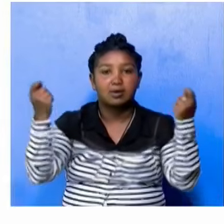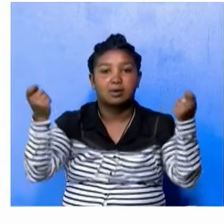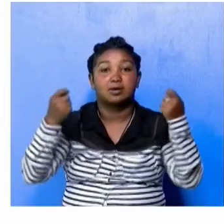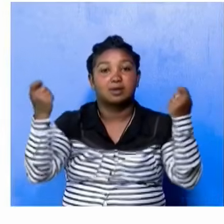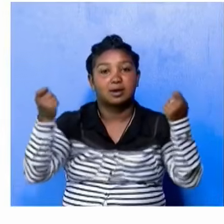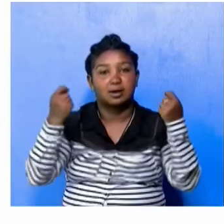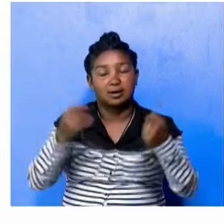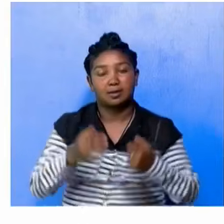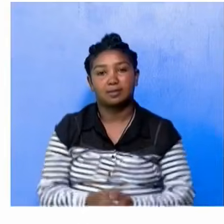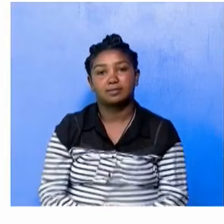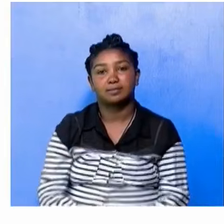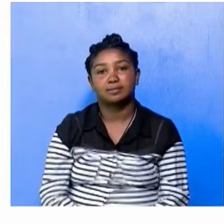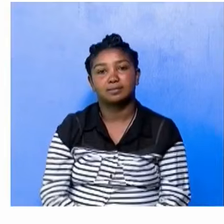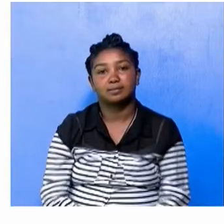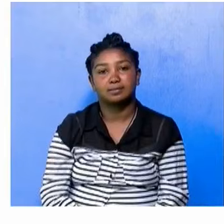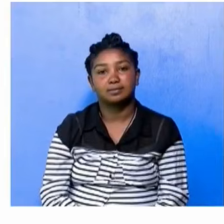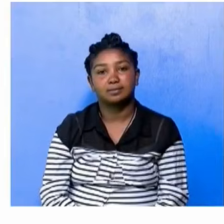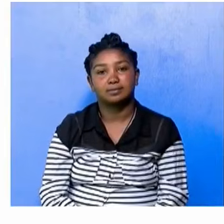And we can say